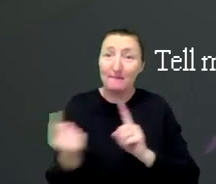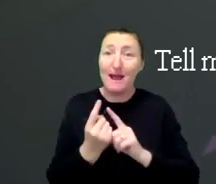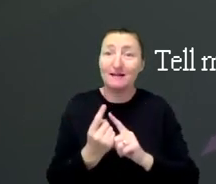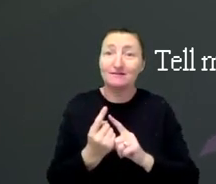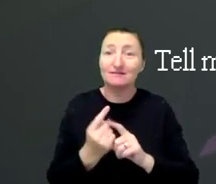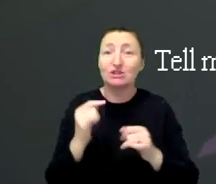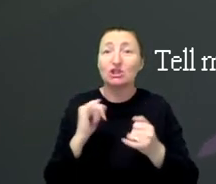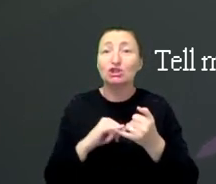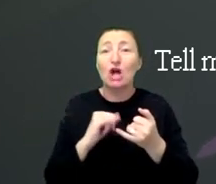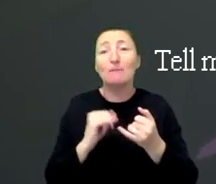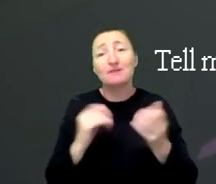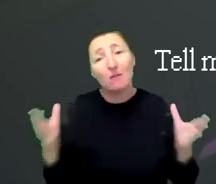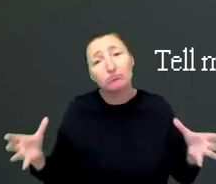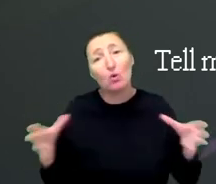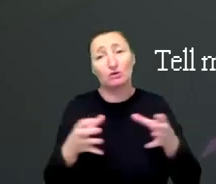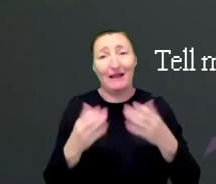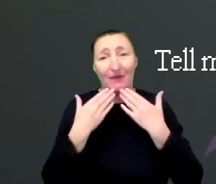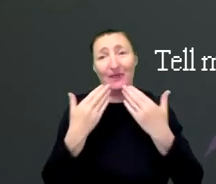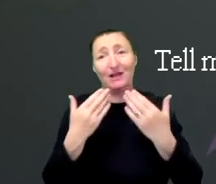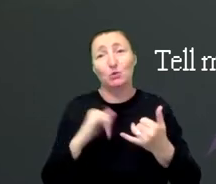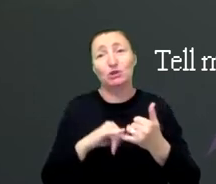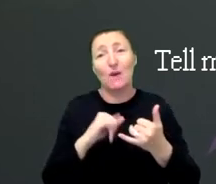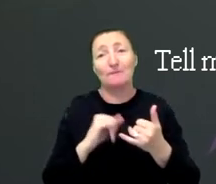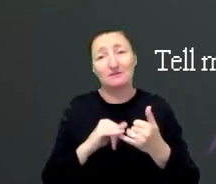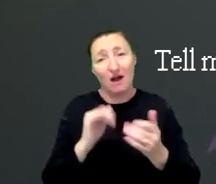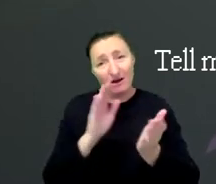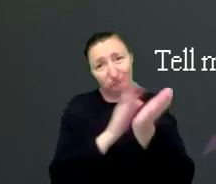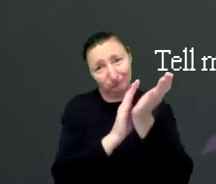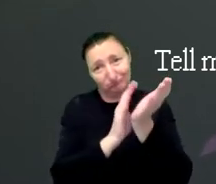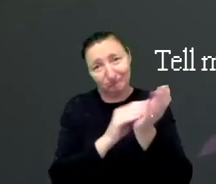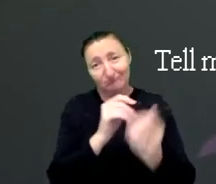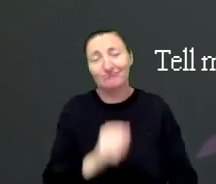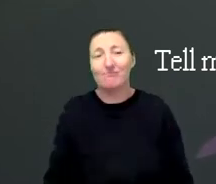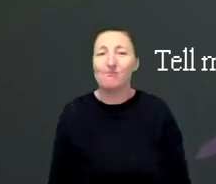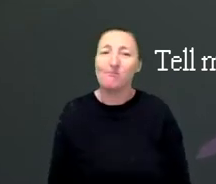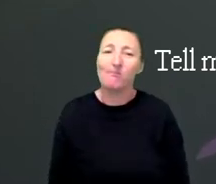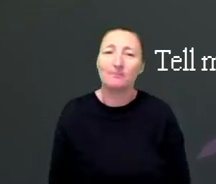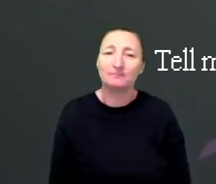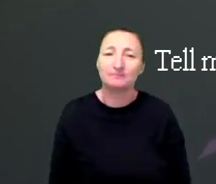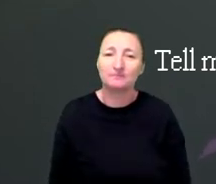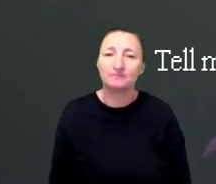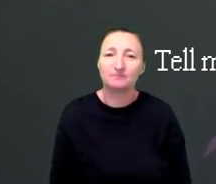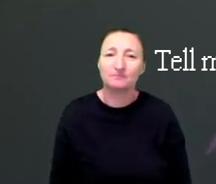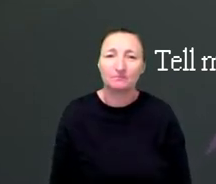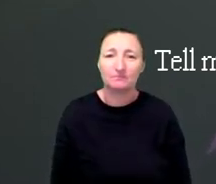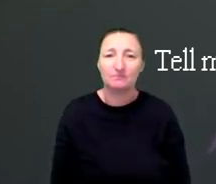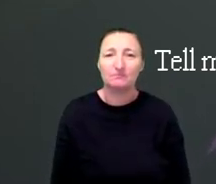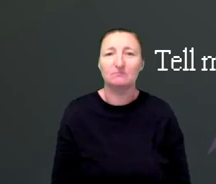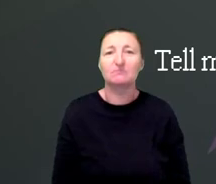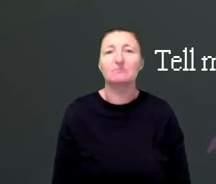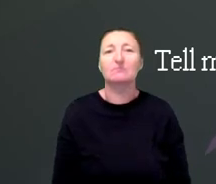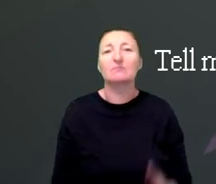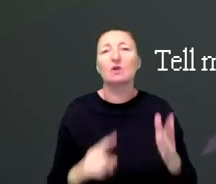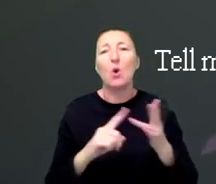together. Thank you, Serpentine. Thank you. Shout out. Yeah. I think what I was so impressed by, I'm breaking the fourth wall of